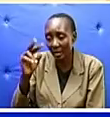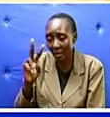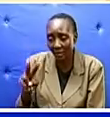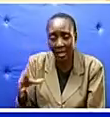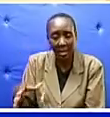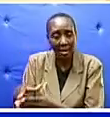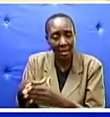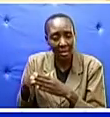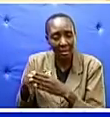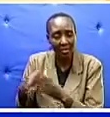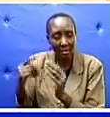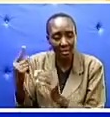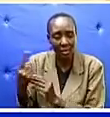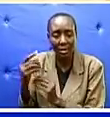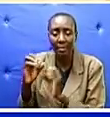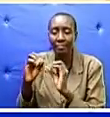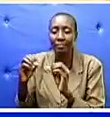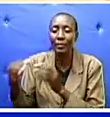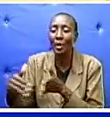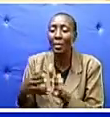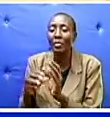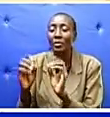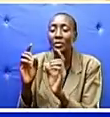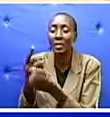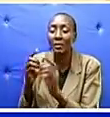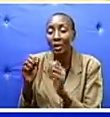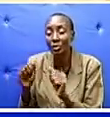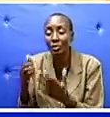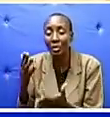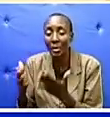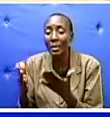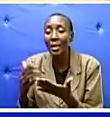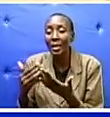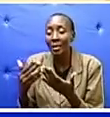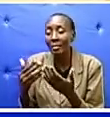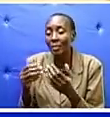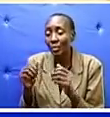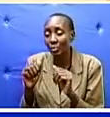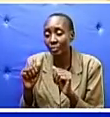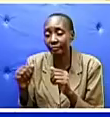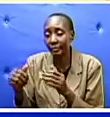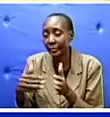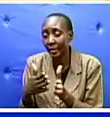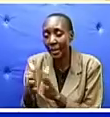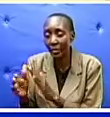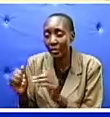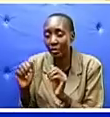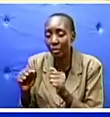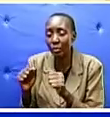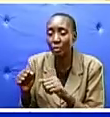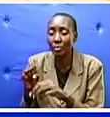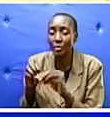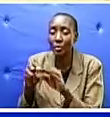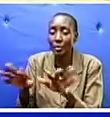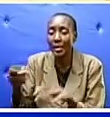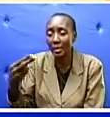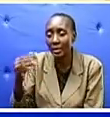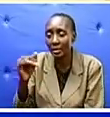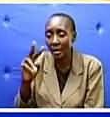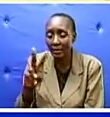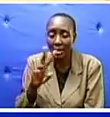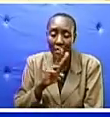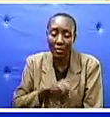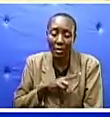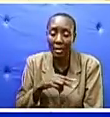sexual transmission. There are so many ways someone can get HIV. So there are this attitude that young people have